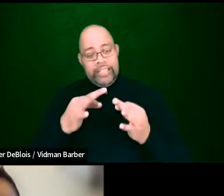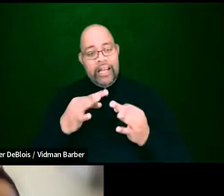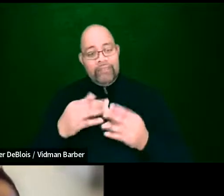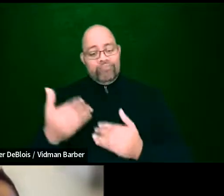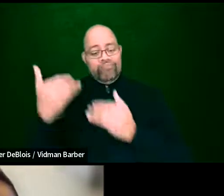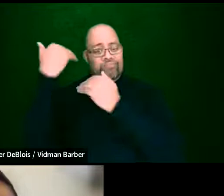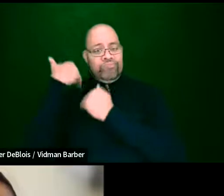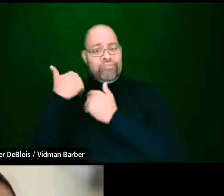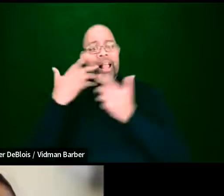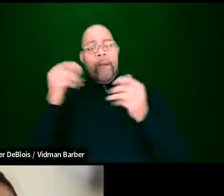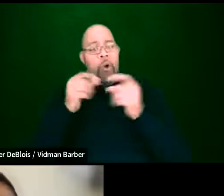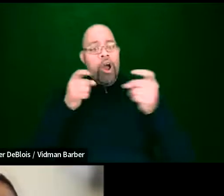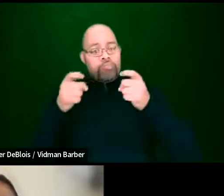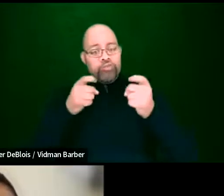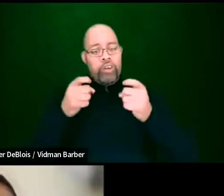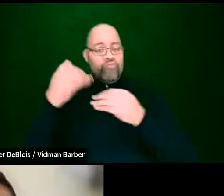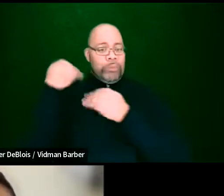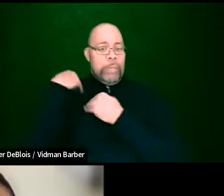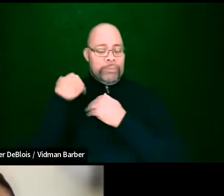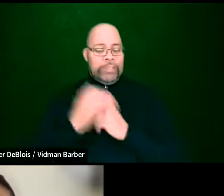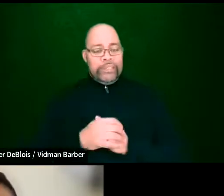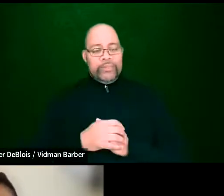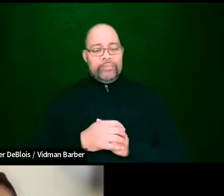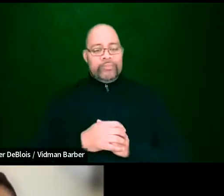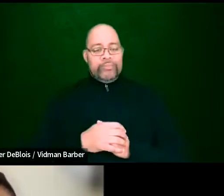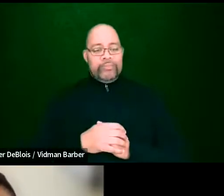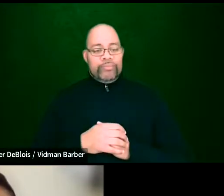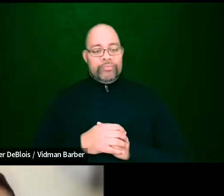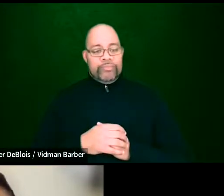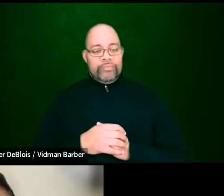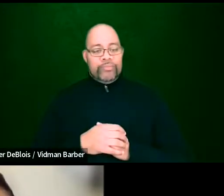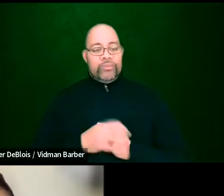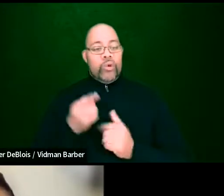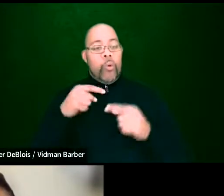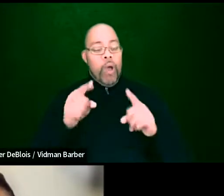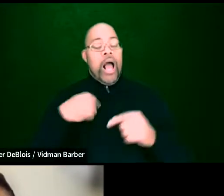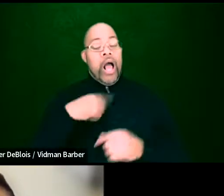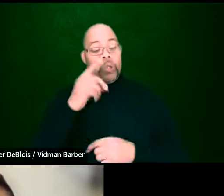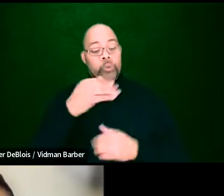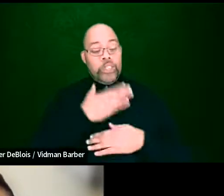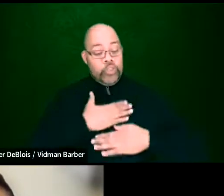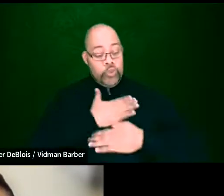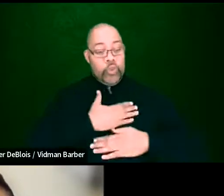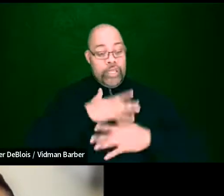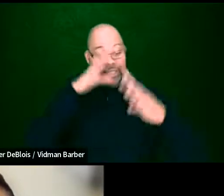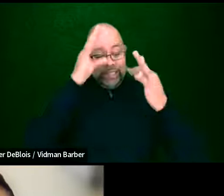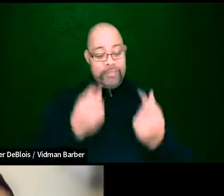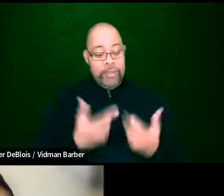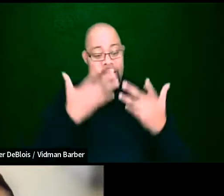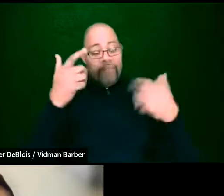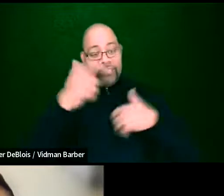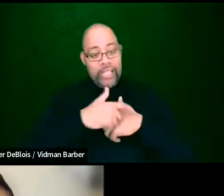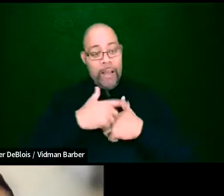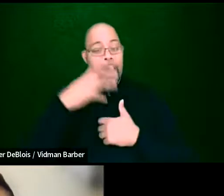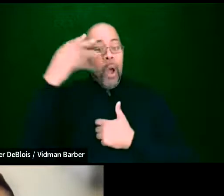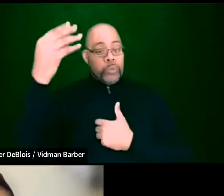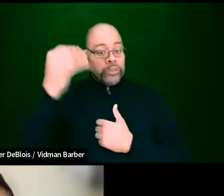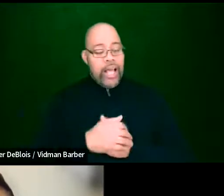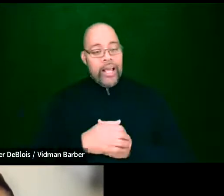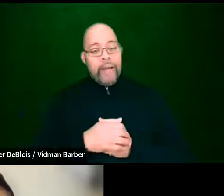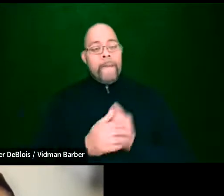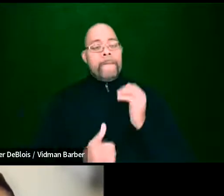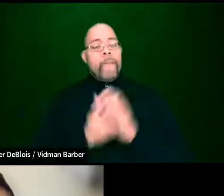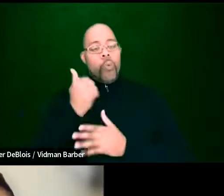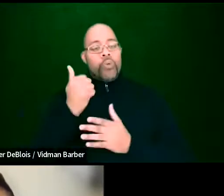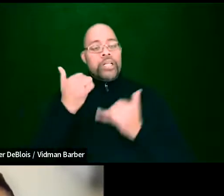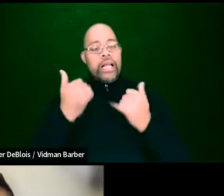more administrative type responsibilities. So while I do enjoy definitely spending a lot of time outdoors, most of